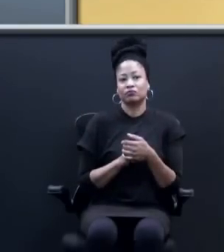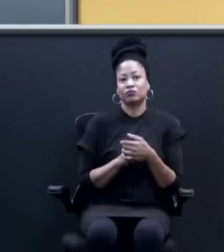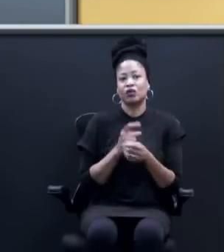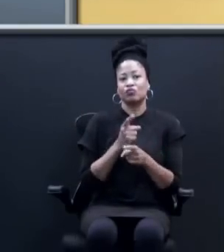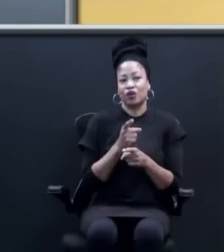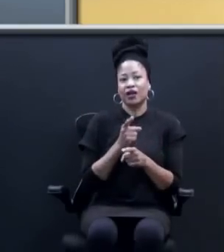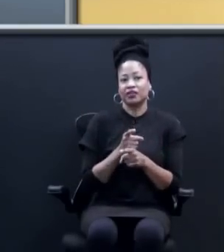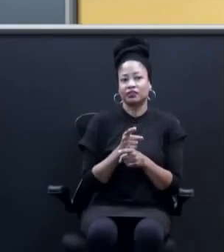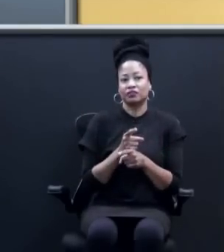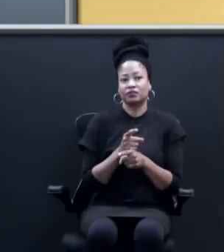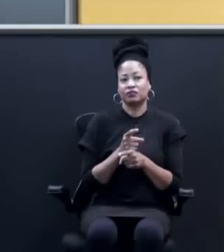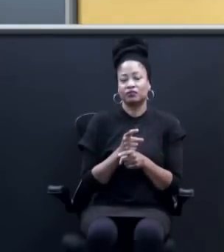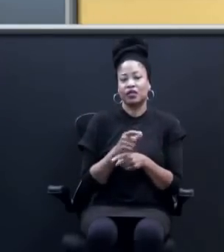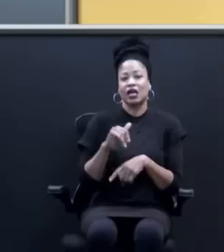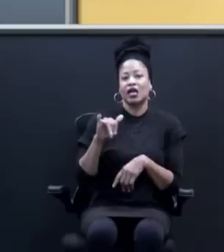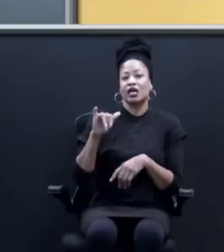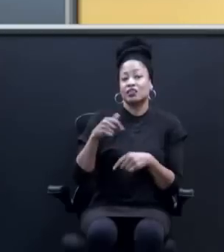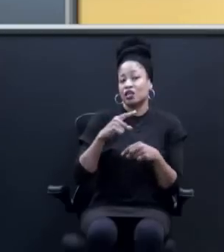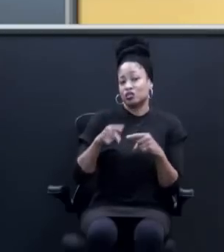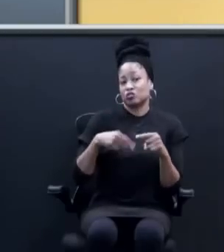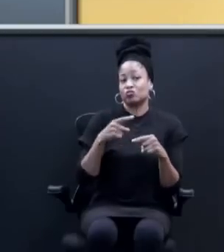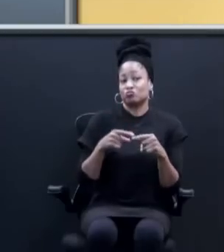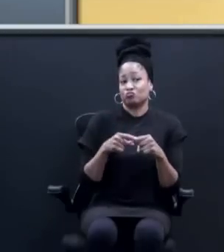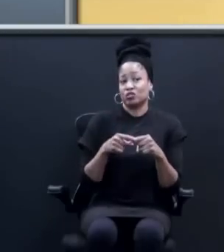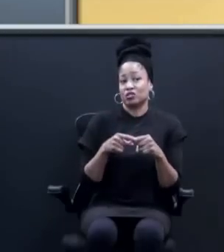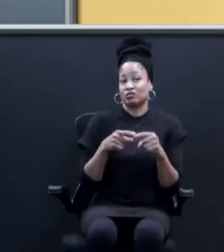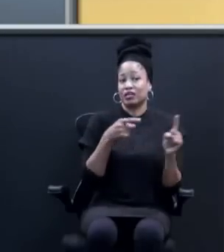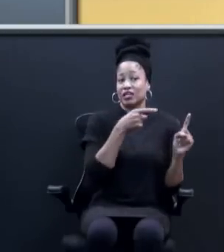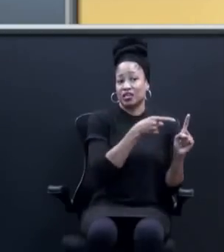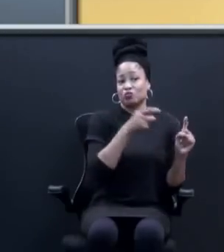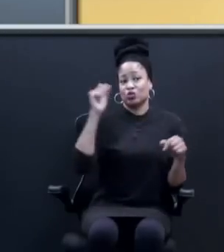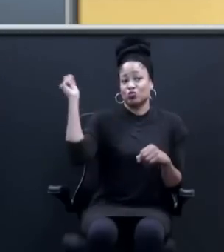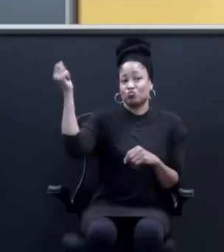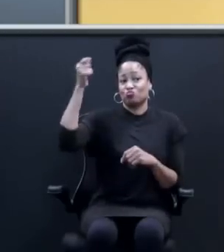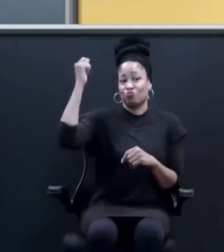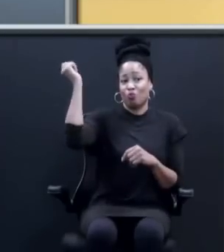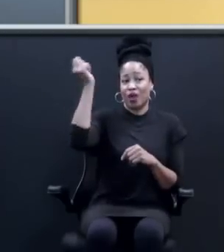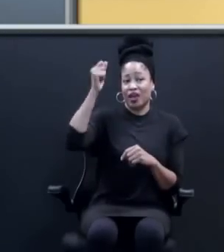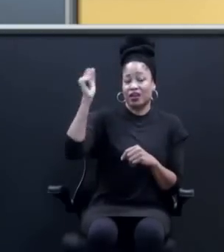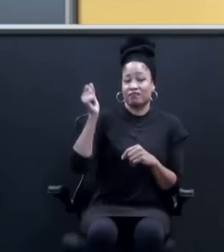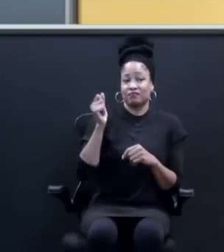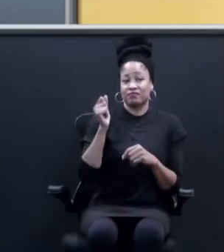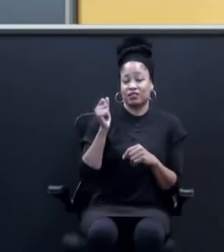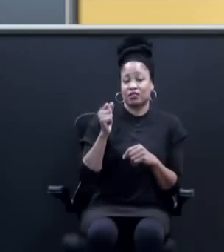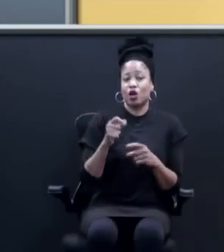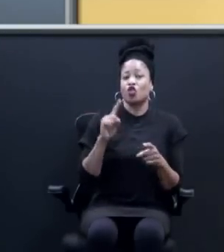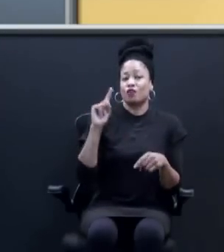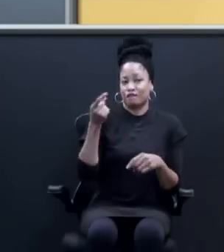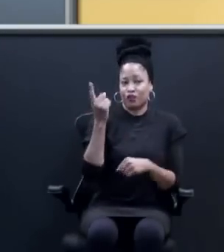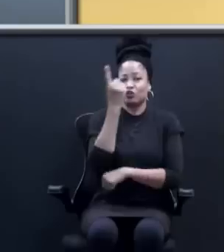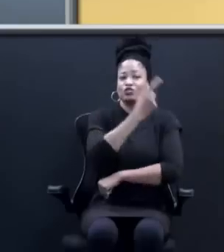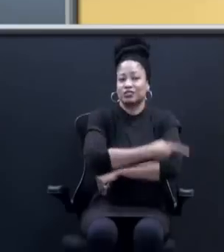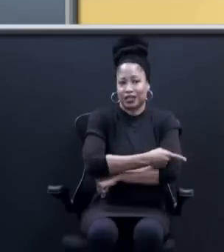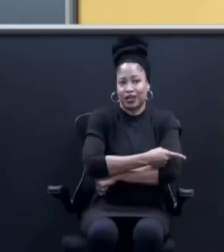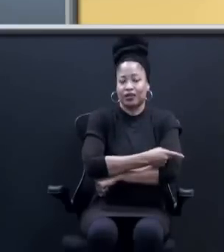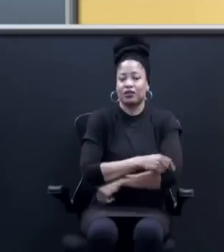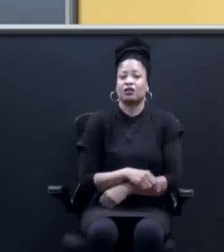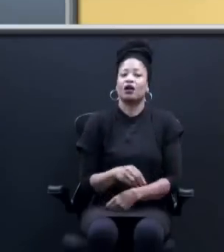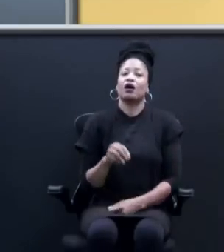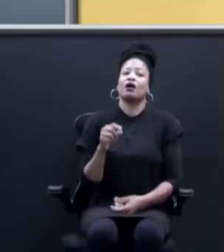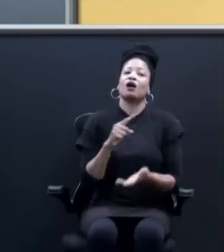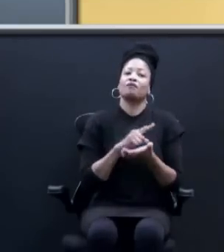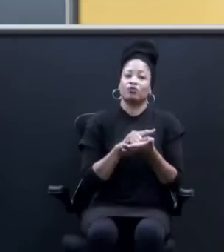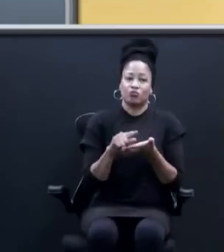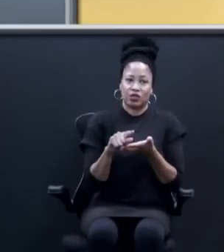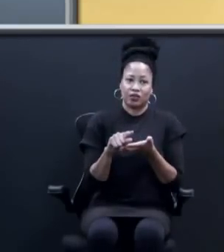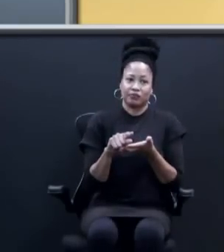That's when he was waved on the first day of the week. Not rising. He rose on the seventh day. Because man ain't got no but 7 days. And when